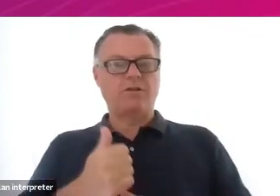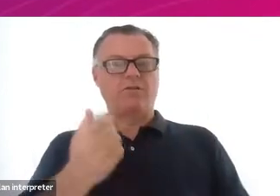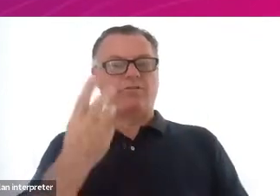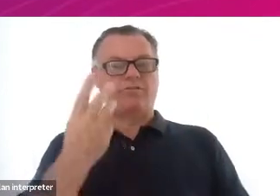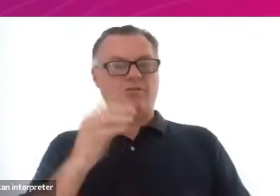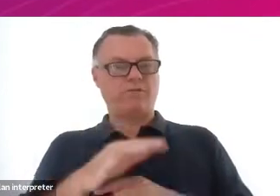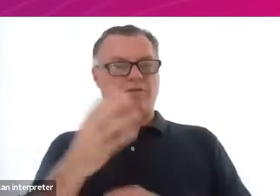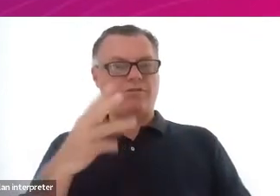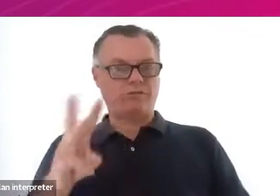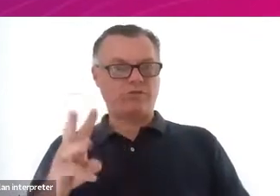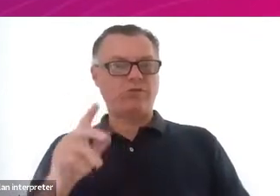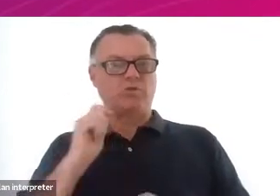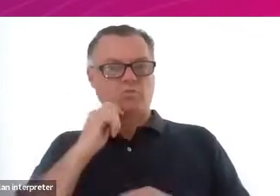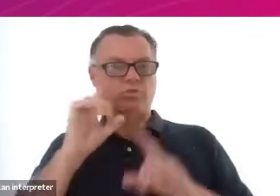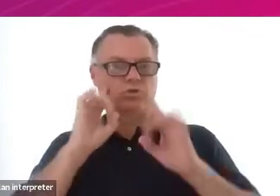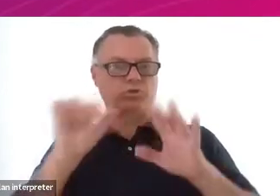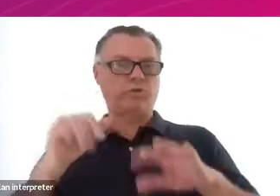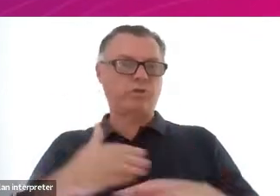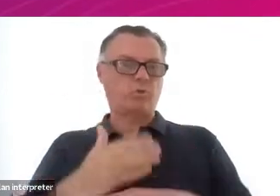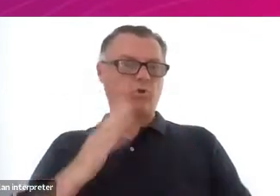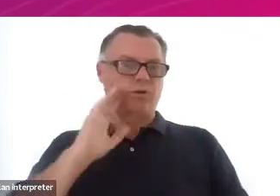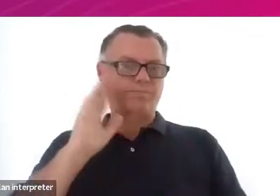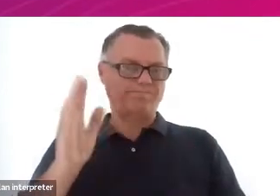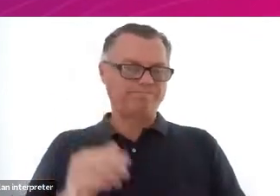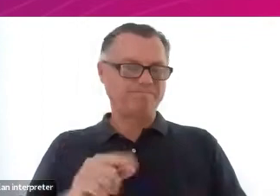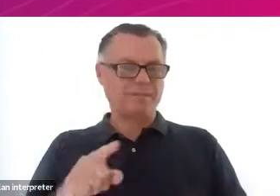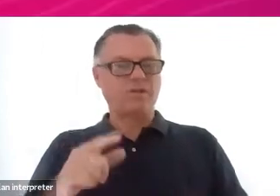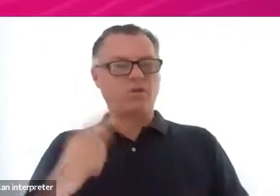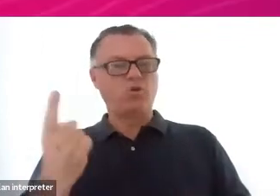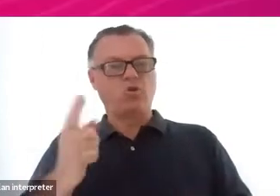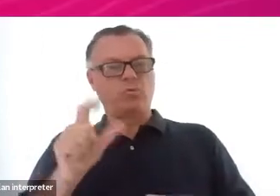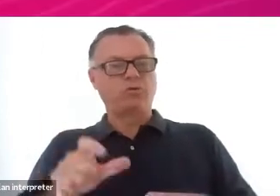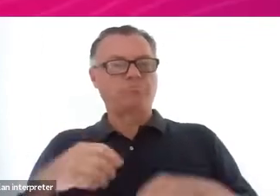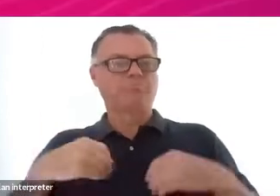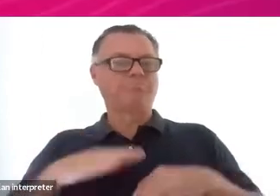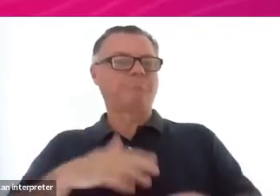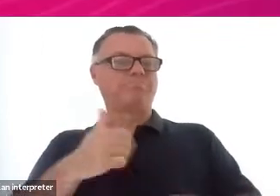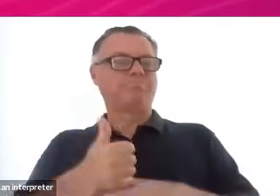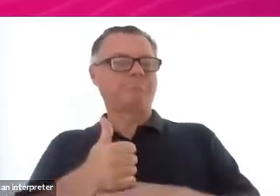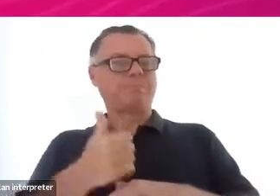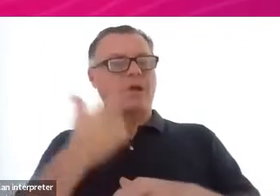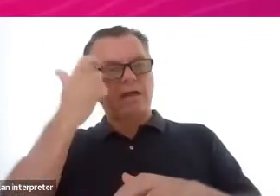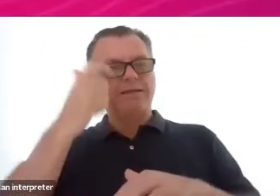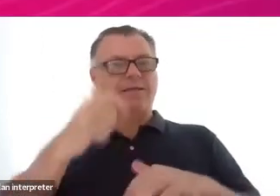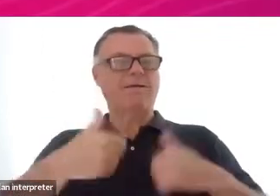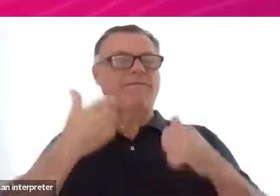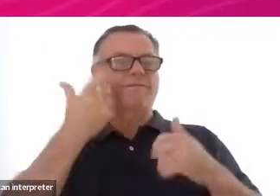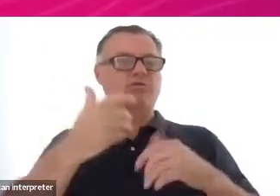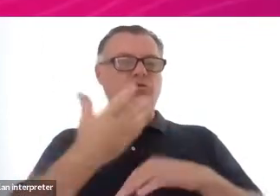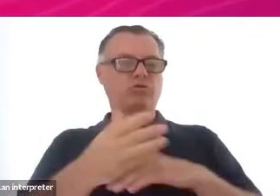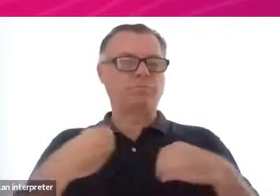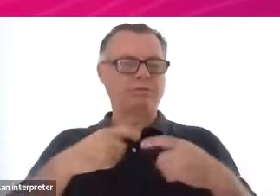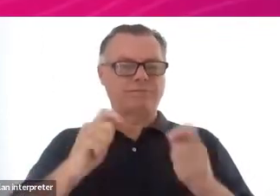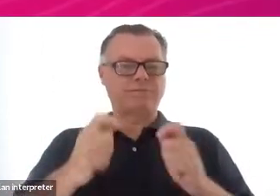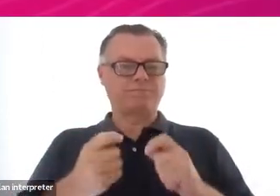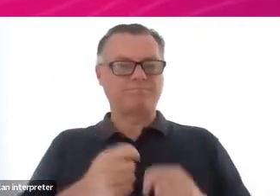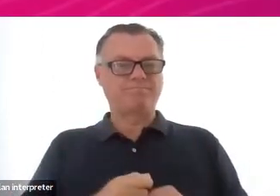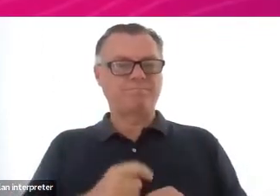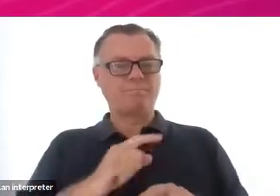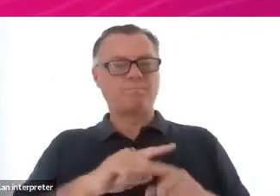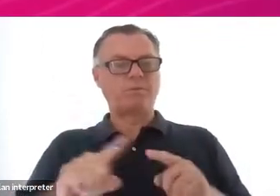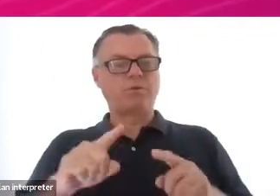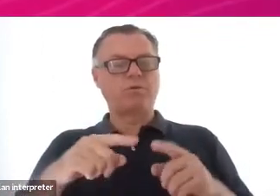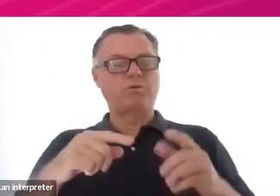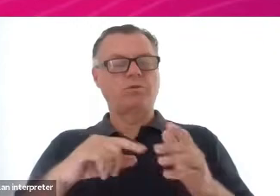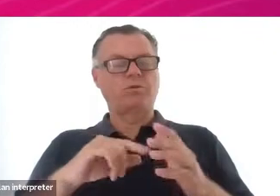These other founders are also refining or pivoting their ideas, so there's even more to come. As you'll see, most of our startups are at prototype